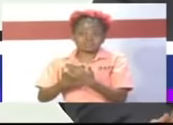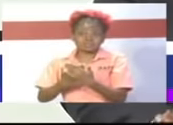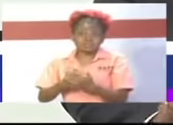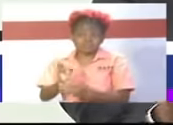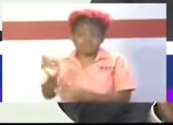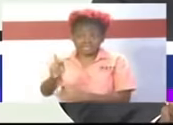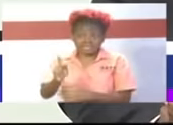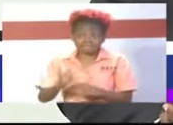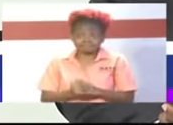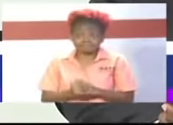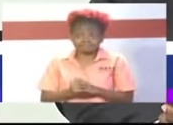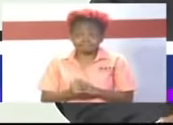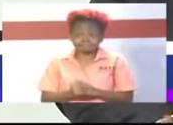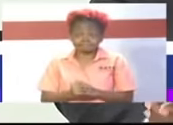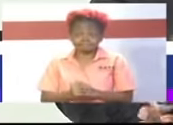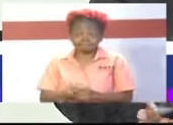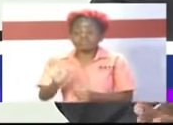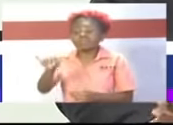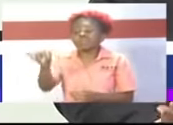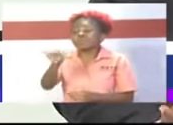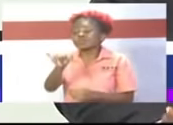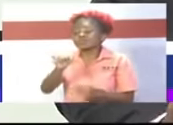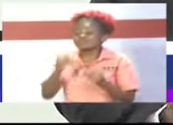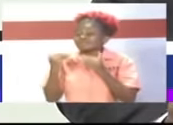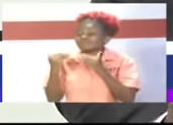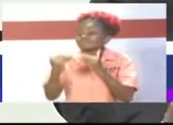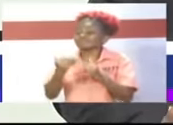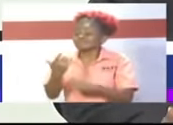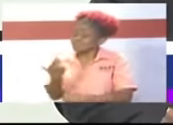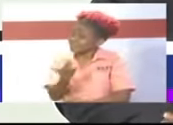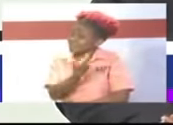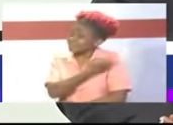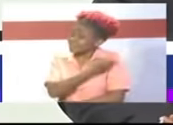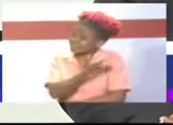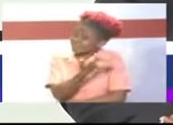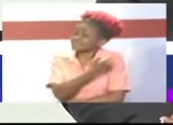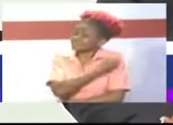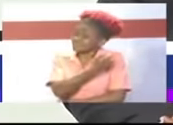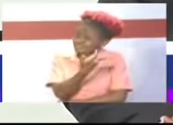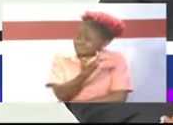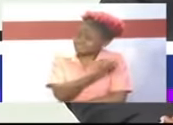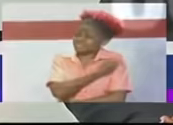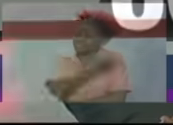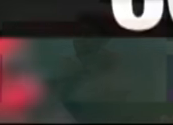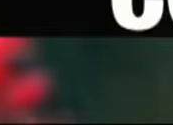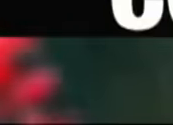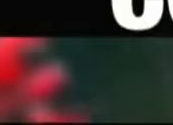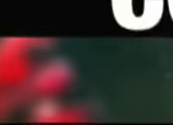course, let's vaccinate. Let's vaccinate TNT. Thank you.